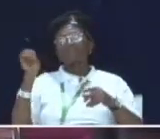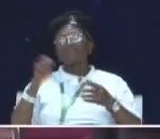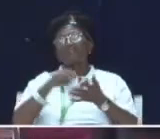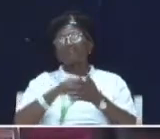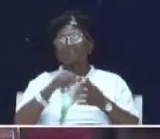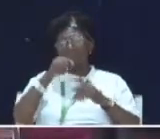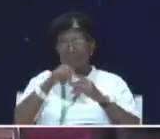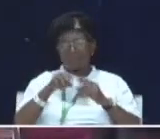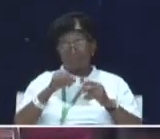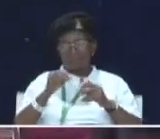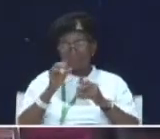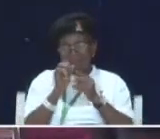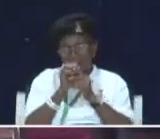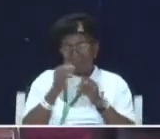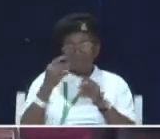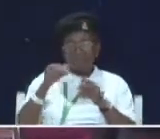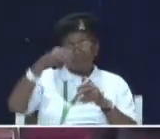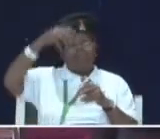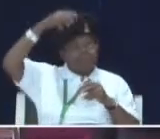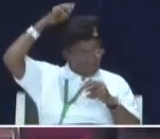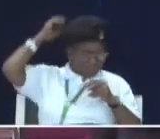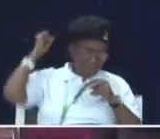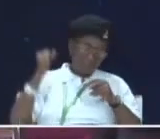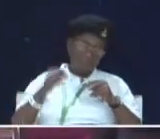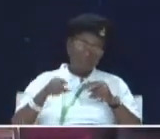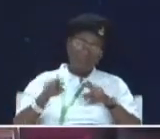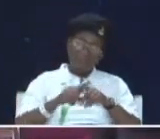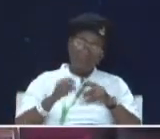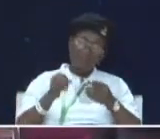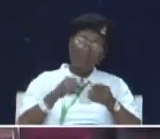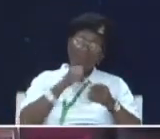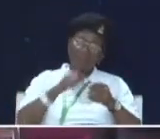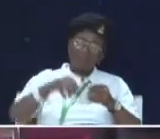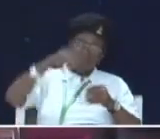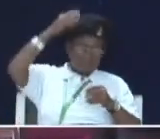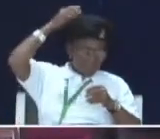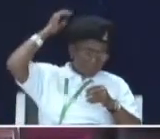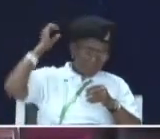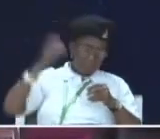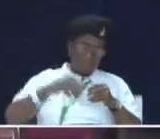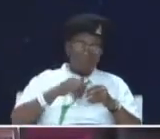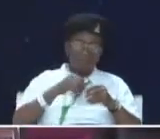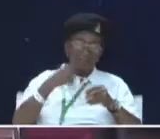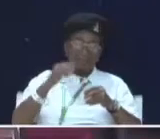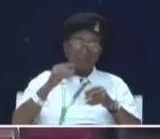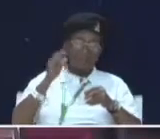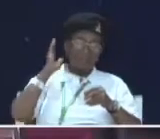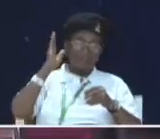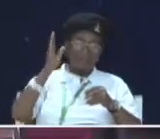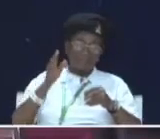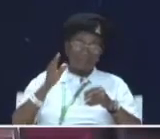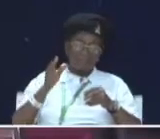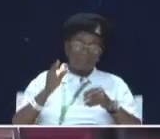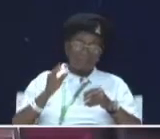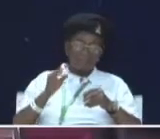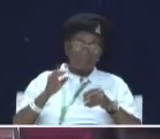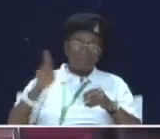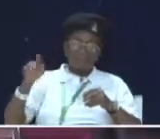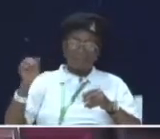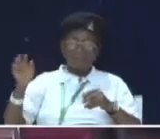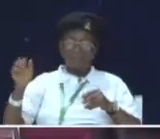He couched as a lion. And as an old lion, who shall rouse him